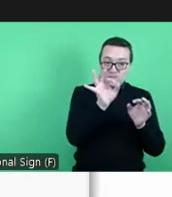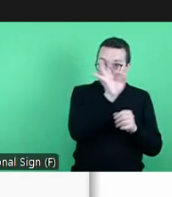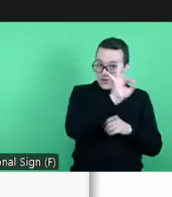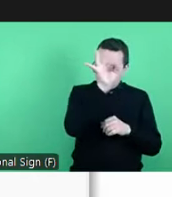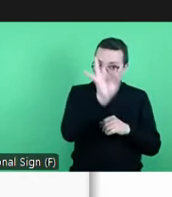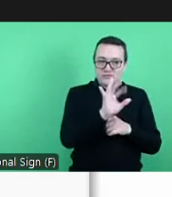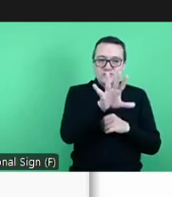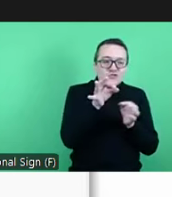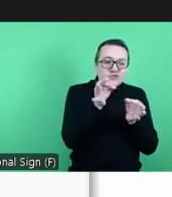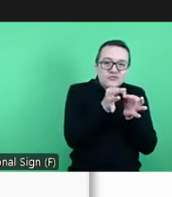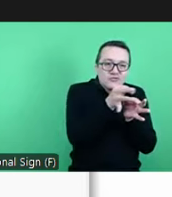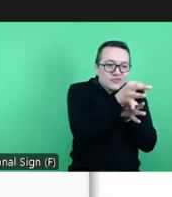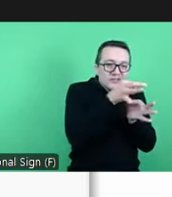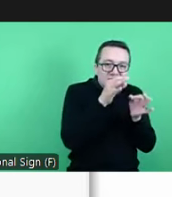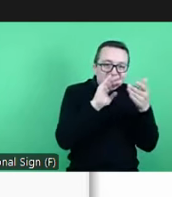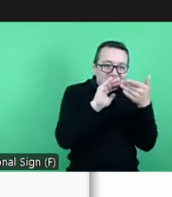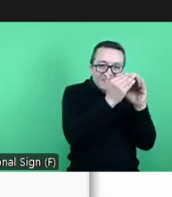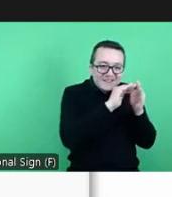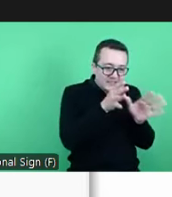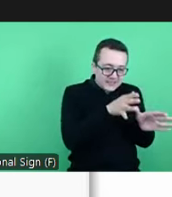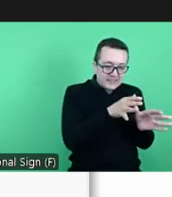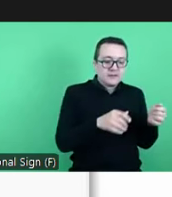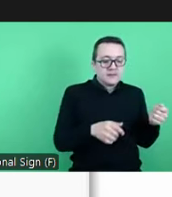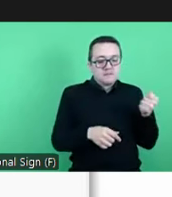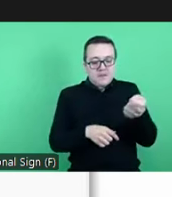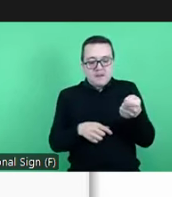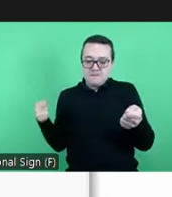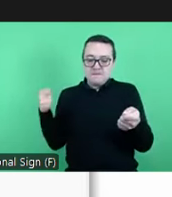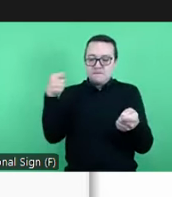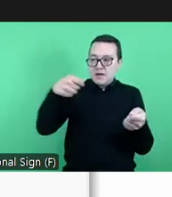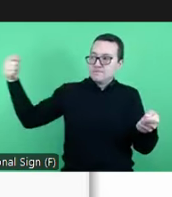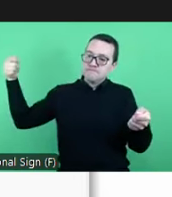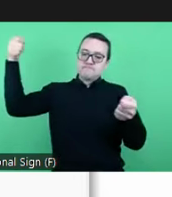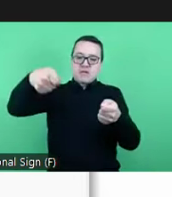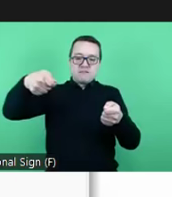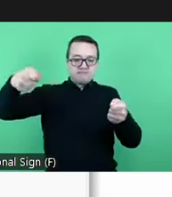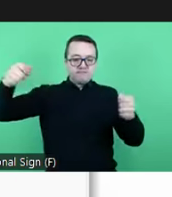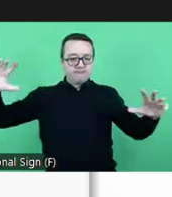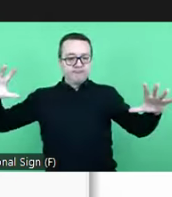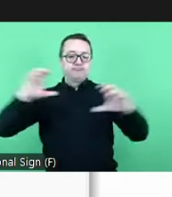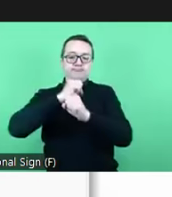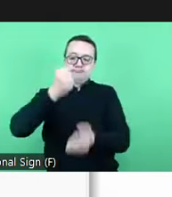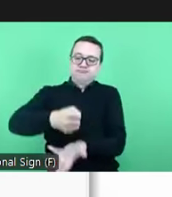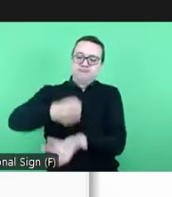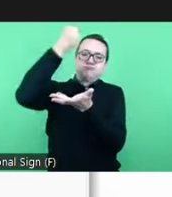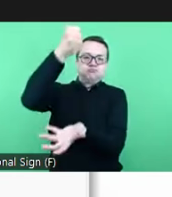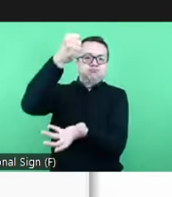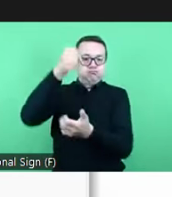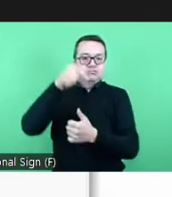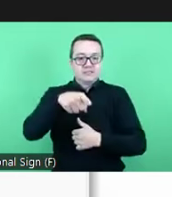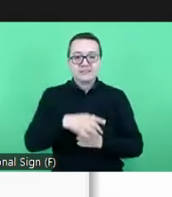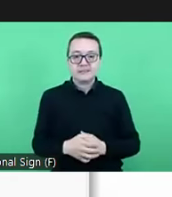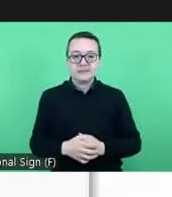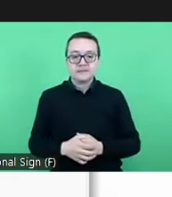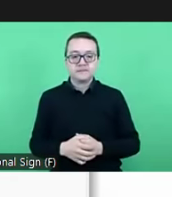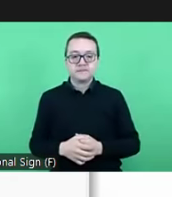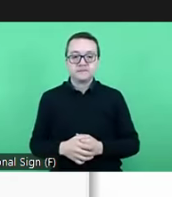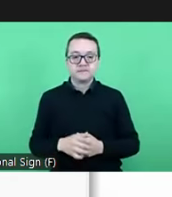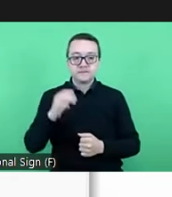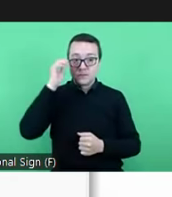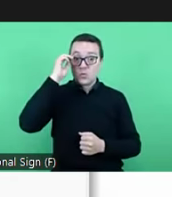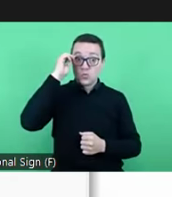the municipalities by law. E aí vocês podem These ver o minimum tamanho thresholds are do established by orçamento law, que a gente lida and aqui.